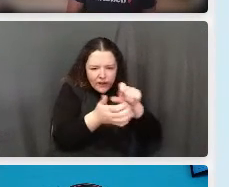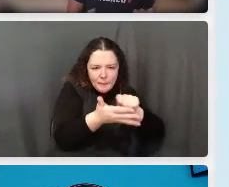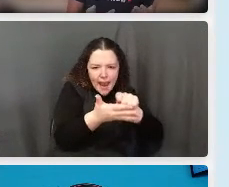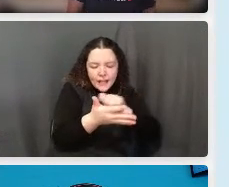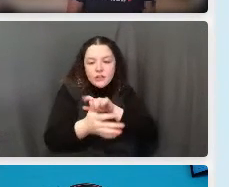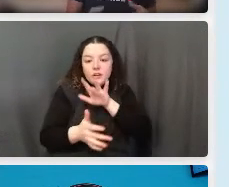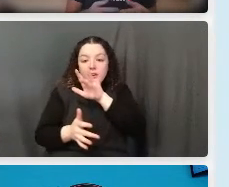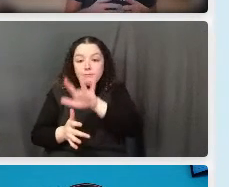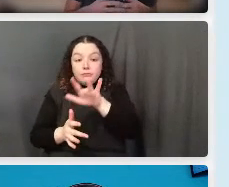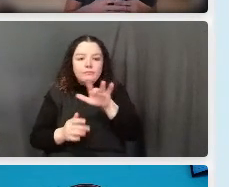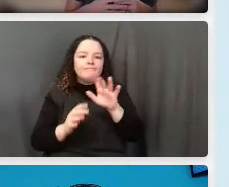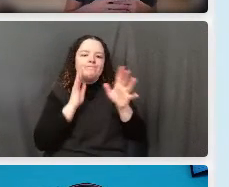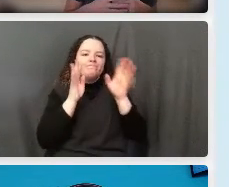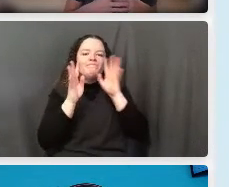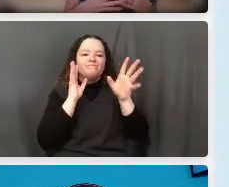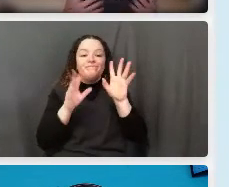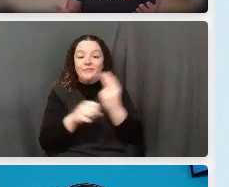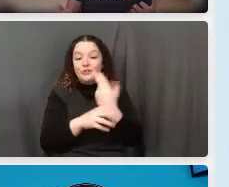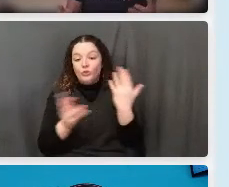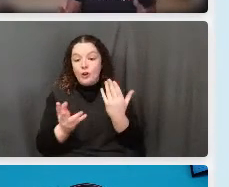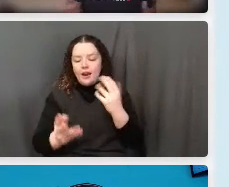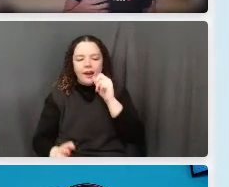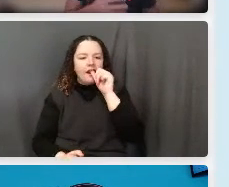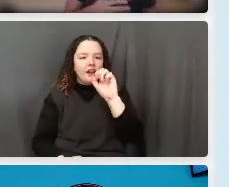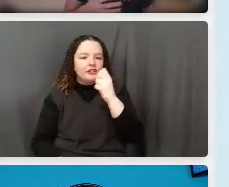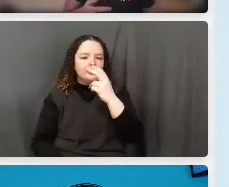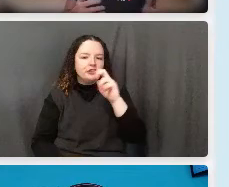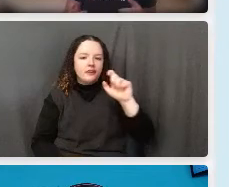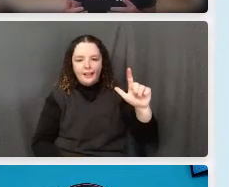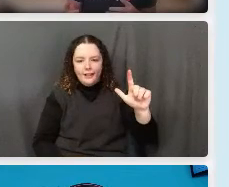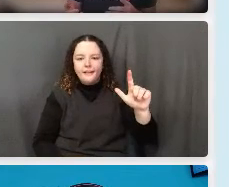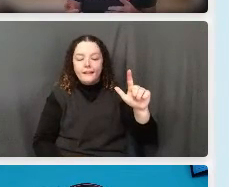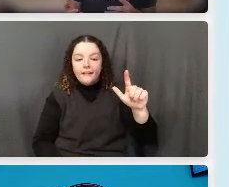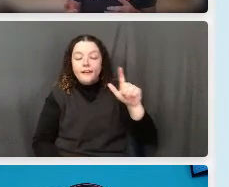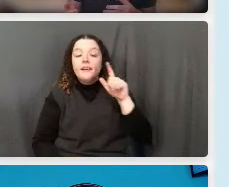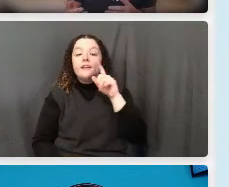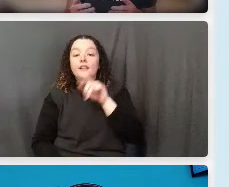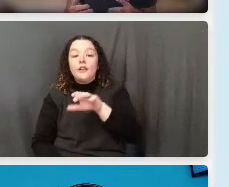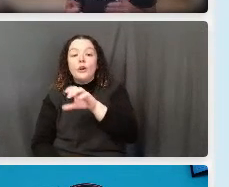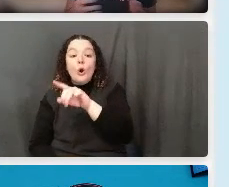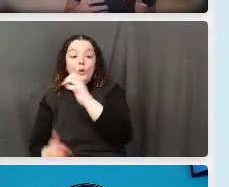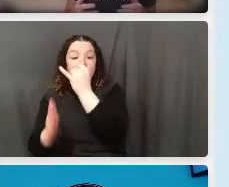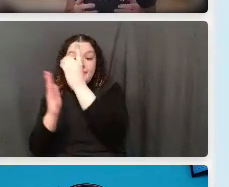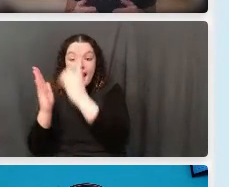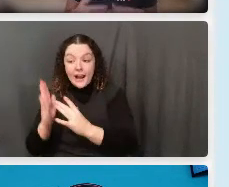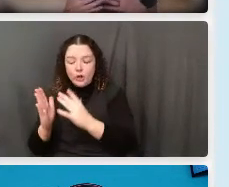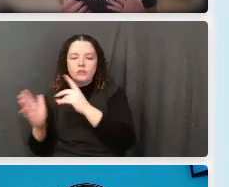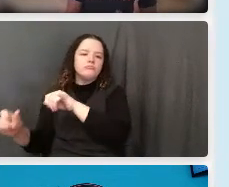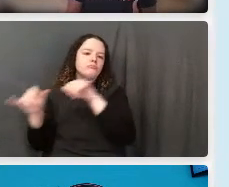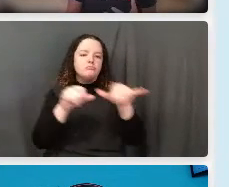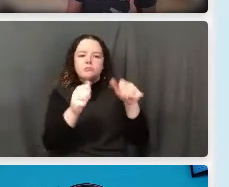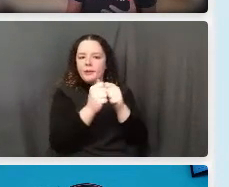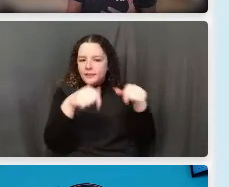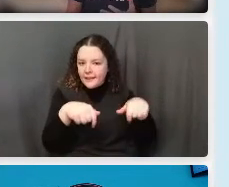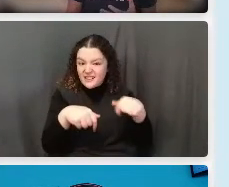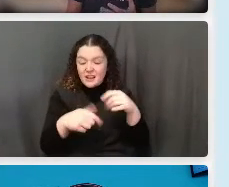directly inside Nutshell. The no code designer is the exact same as Nutshell campaigns. So as far as the learning curve goes, if you're